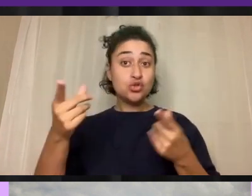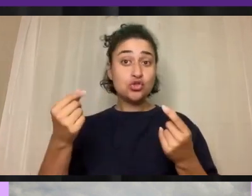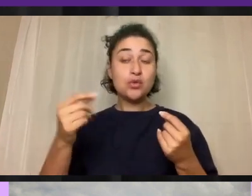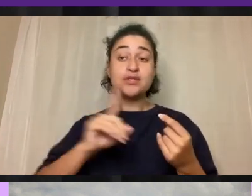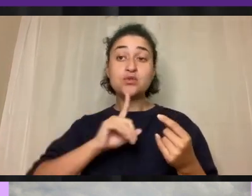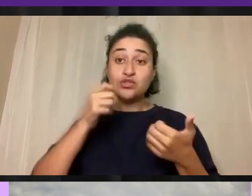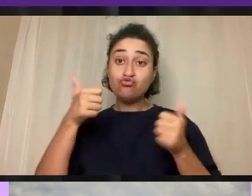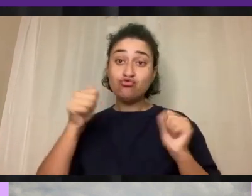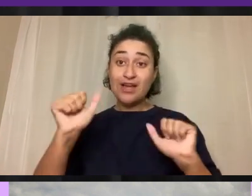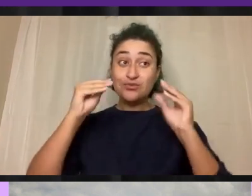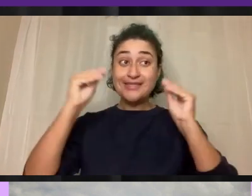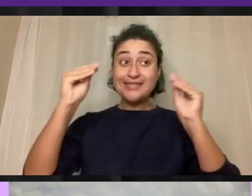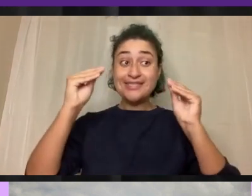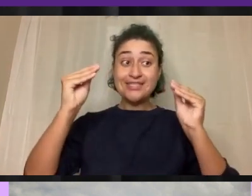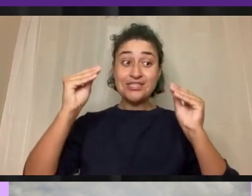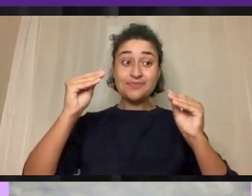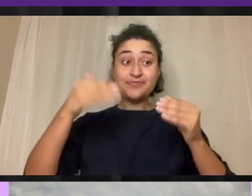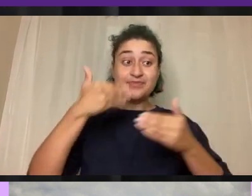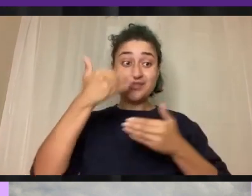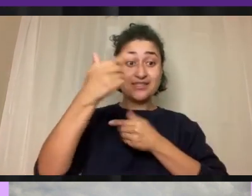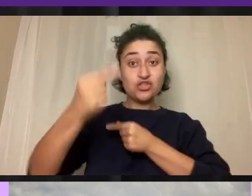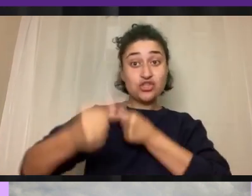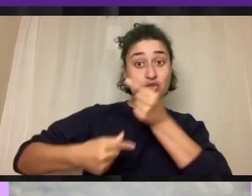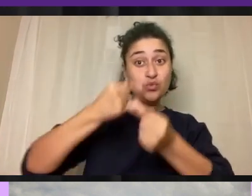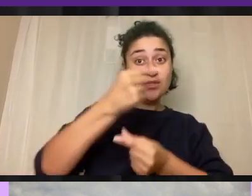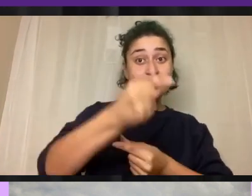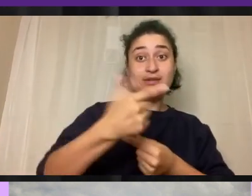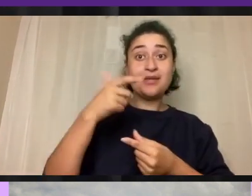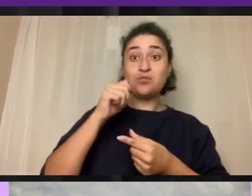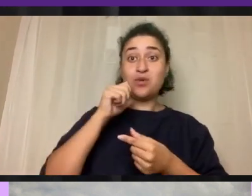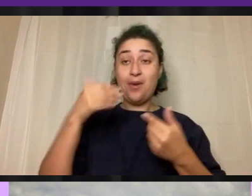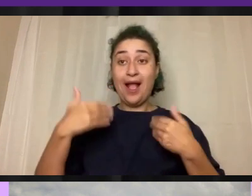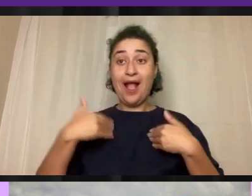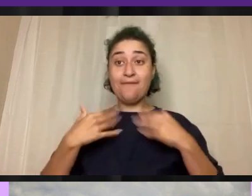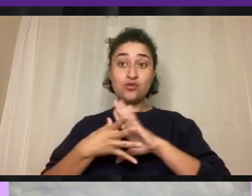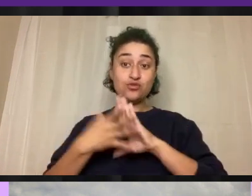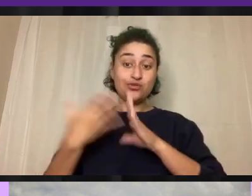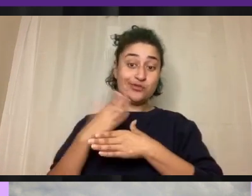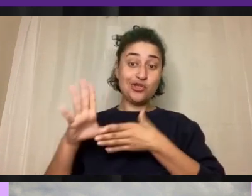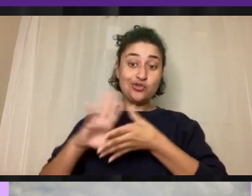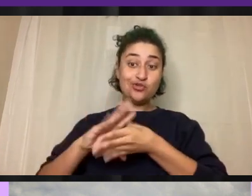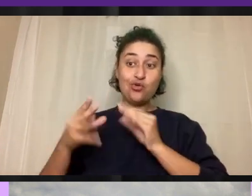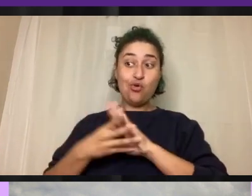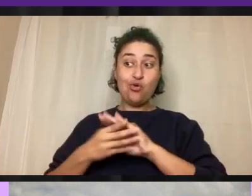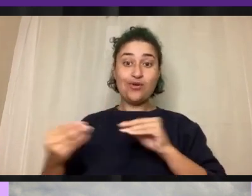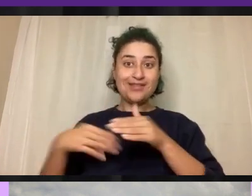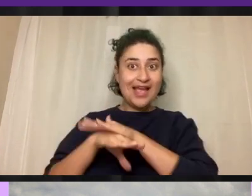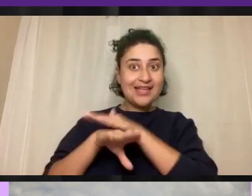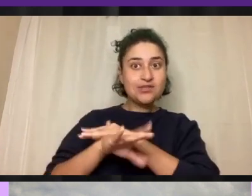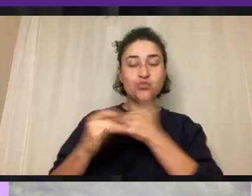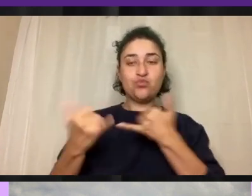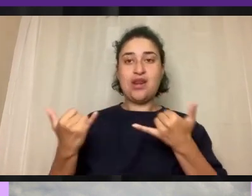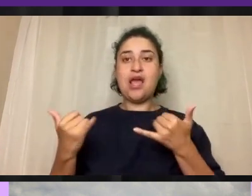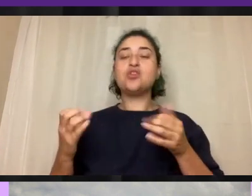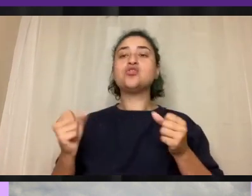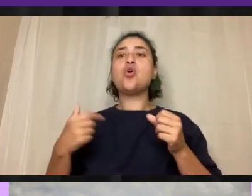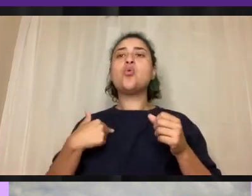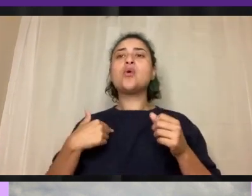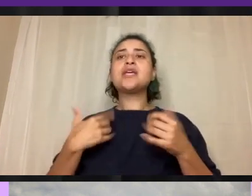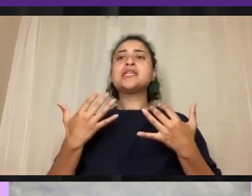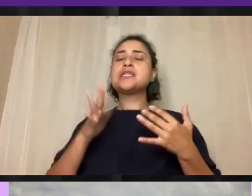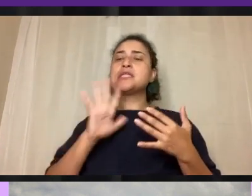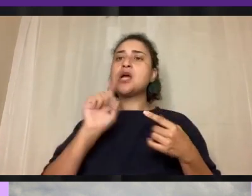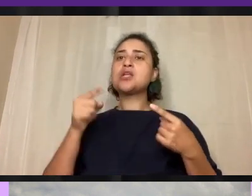next generation, because we don't have those shared stories there. We talk a lot in this convening about Black and Indigenous